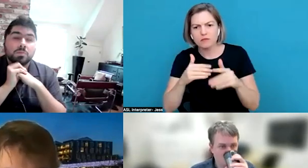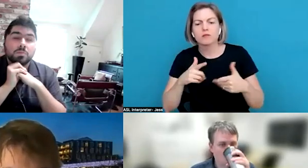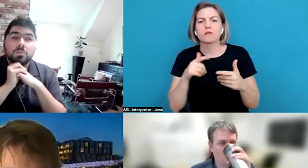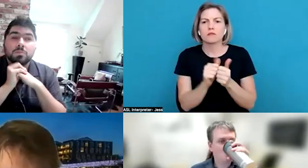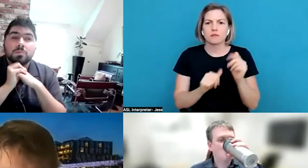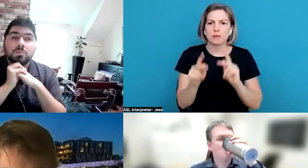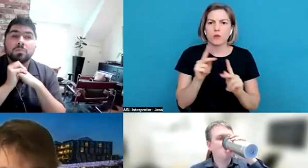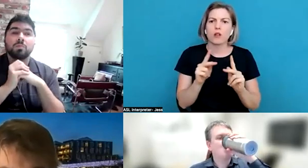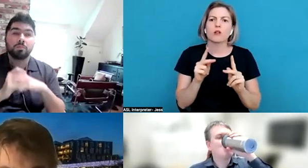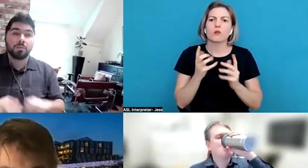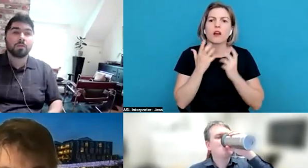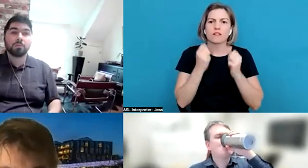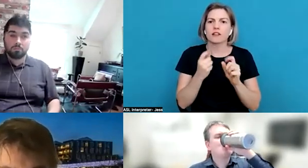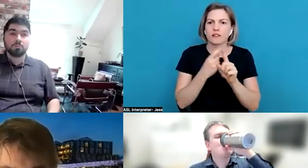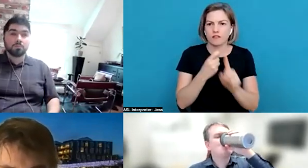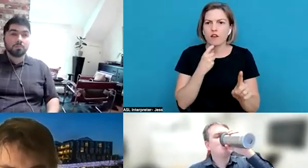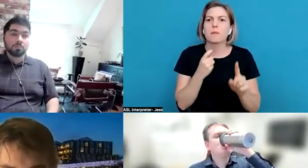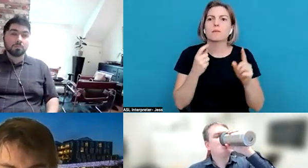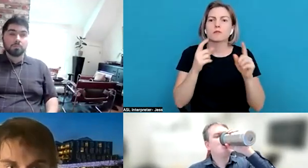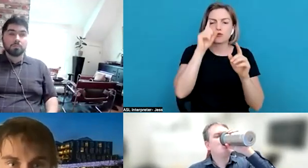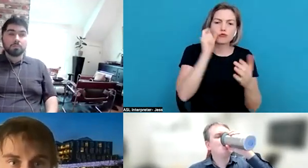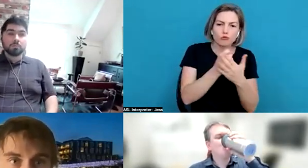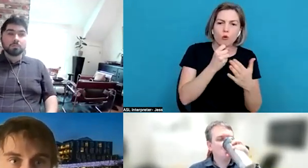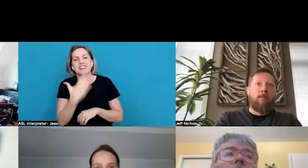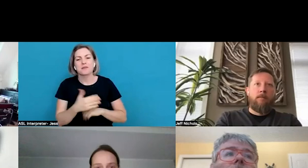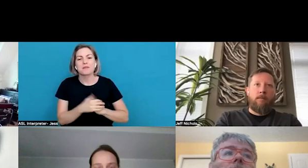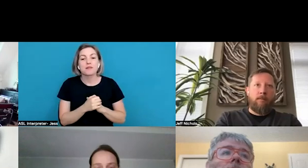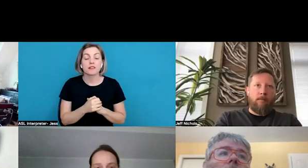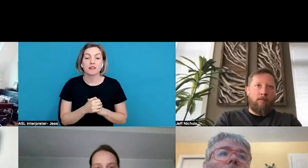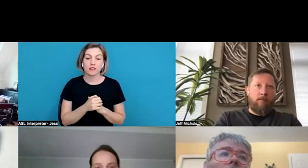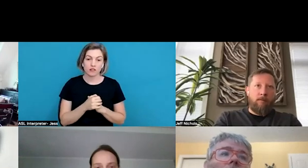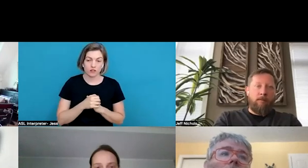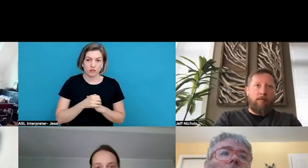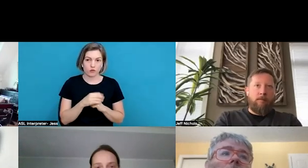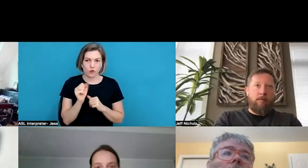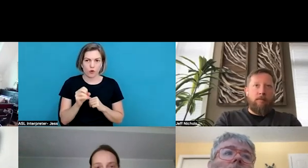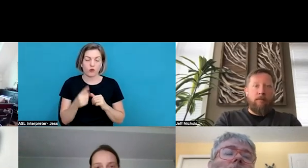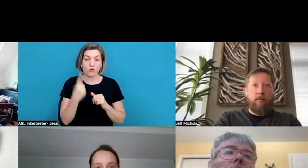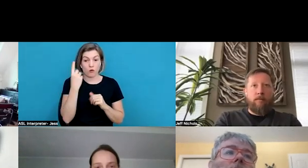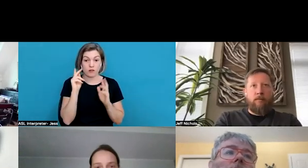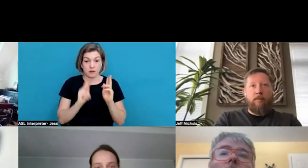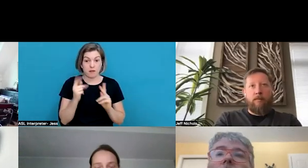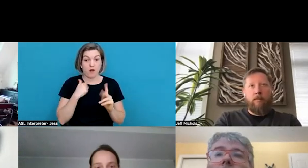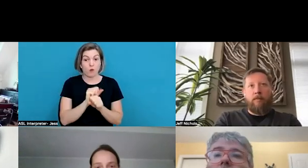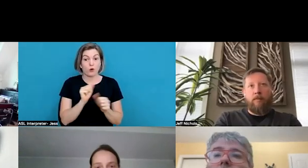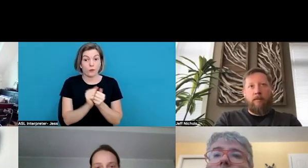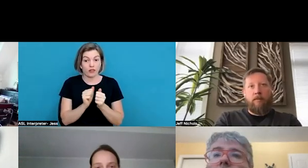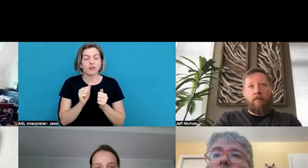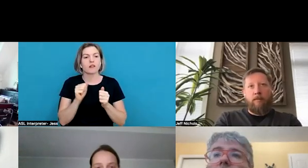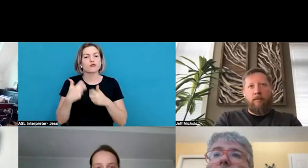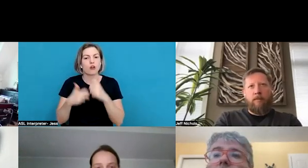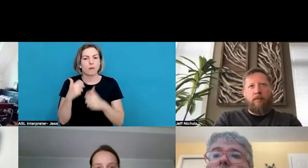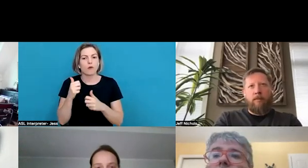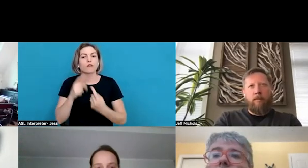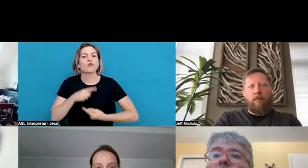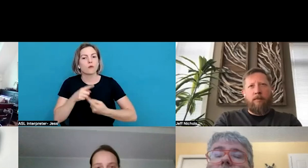from stroke, suffering from aphasia. And so one of the people I was working with who had trouble speaking struggled